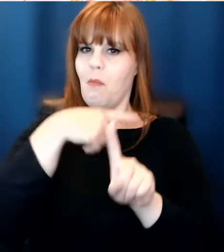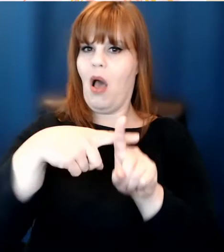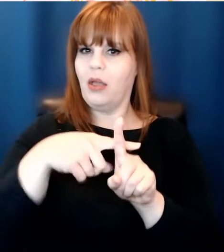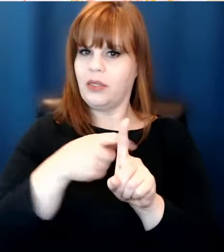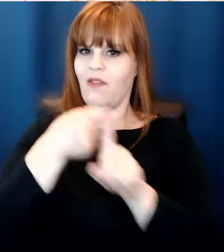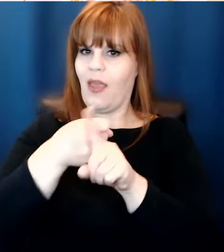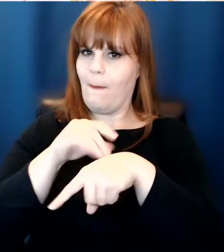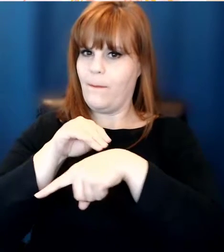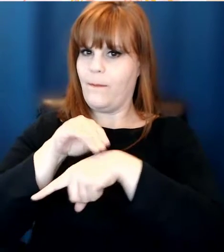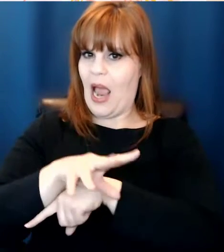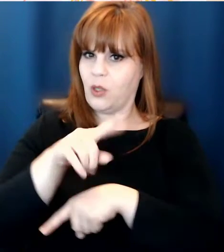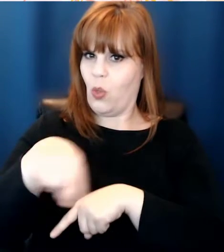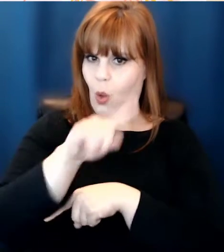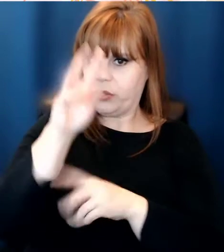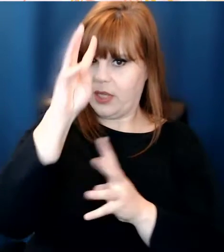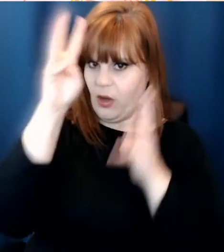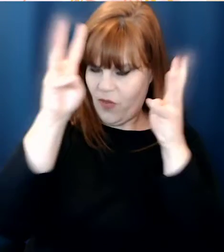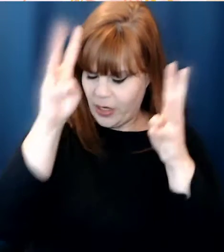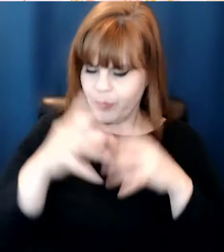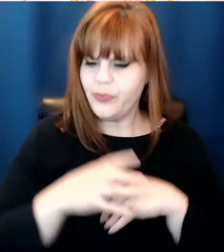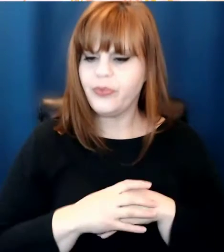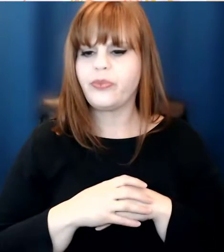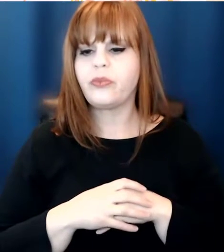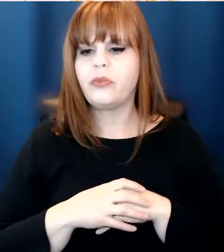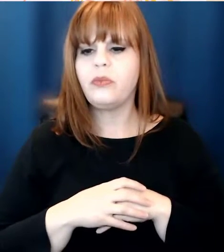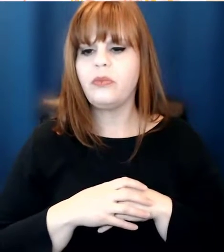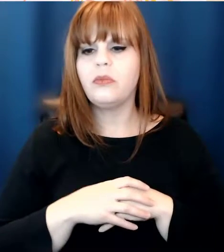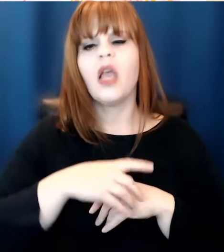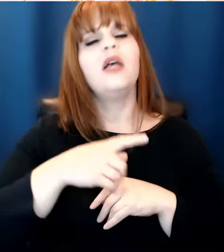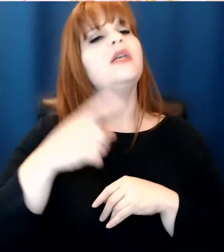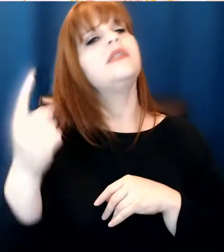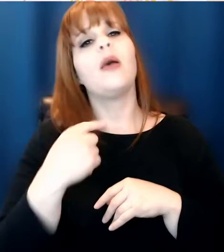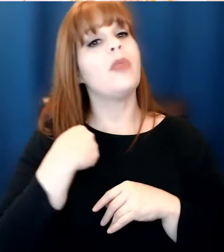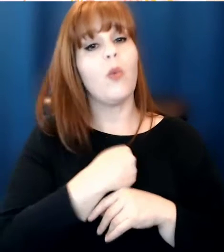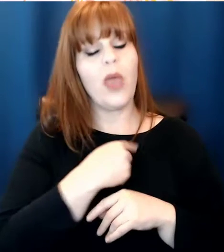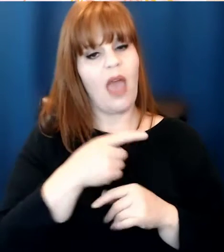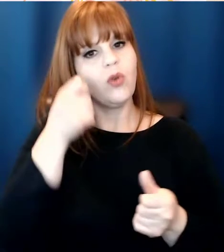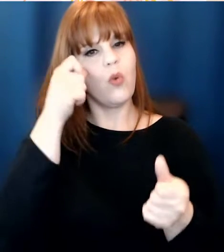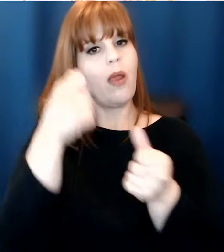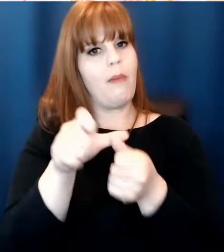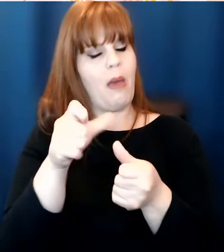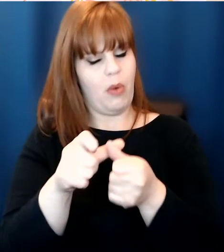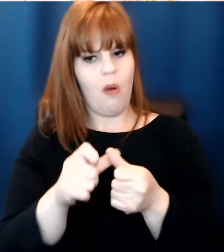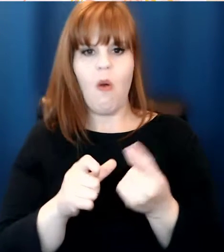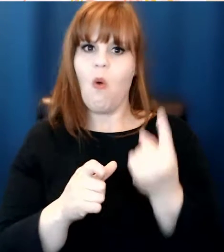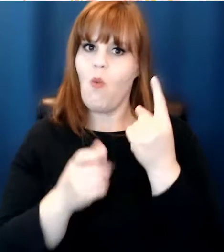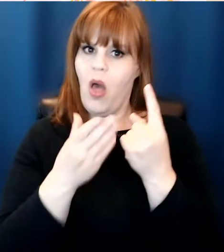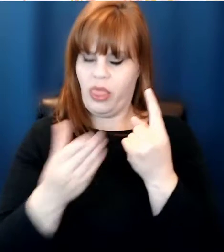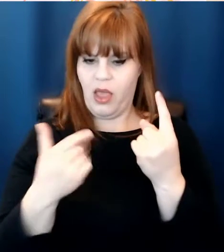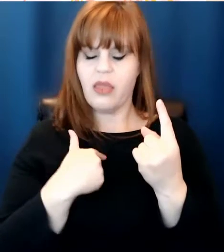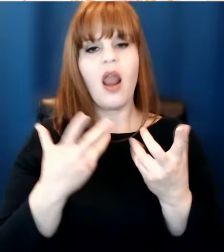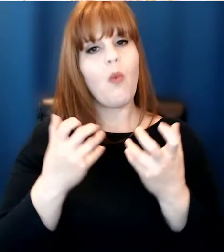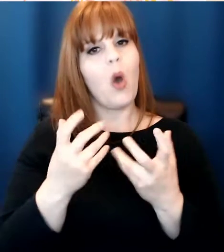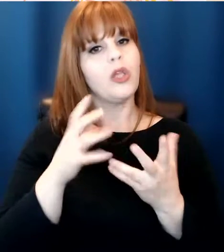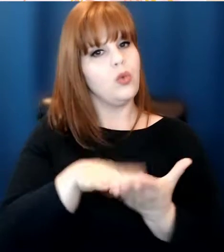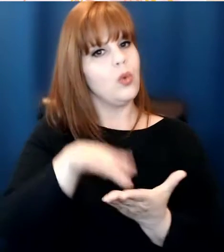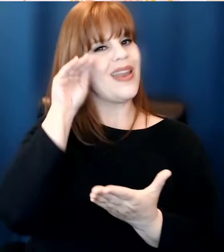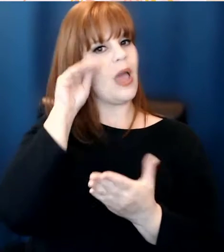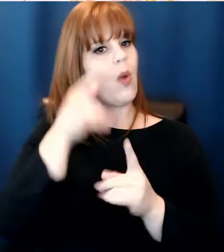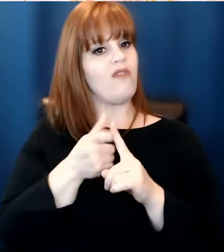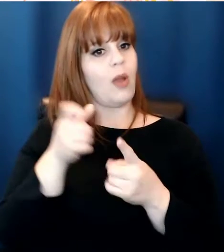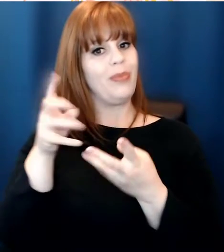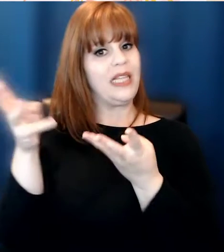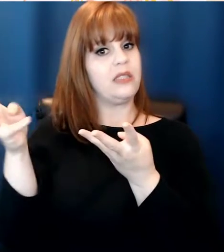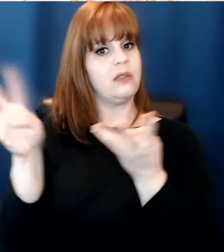those innovations. But something that we all have to be mindful of, and one thing that I want you guys to take away from